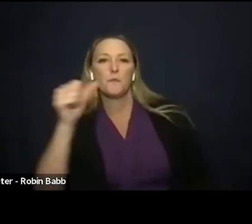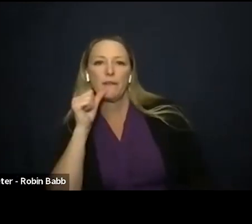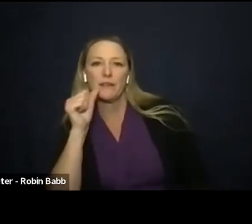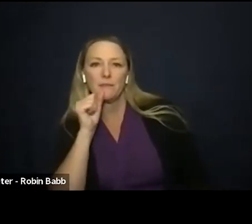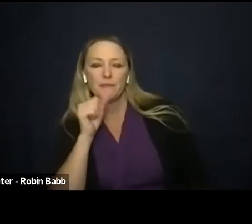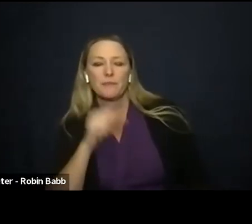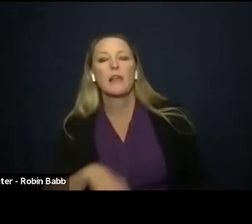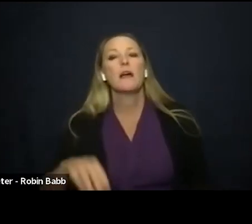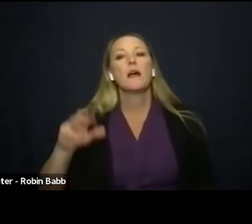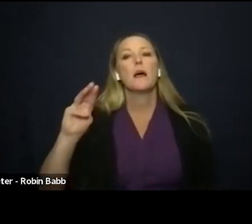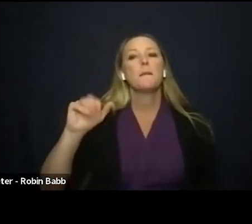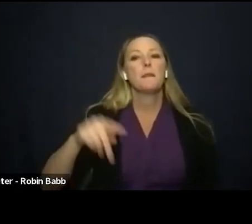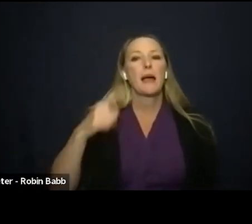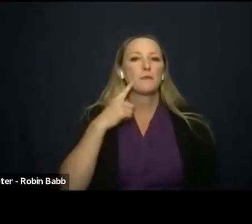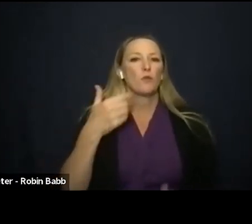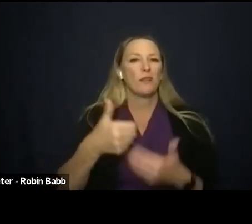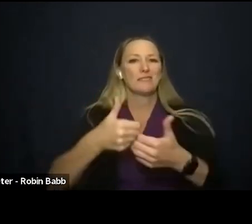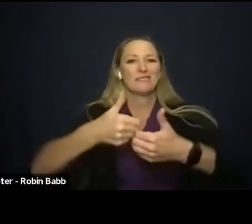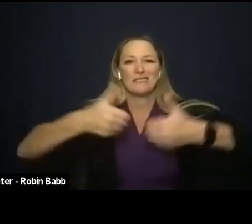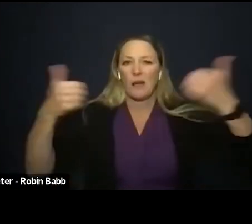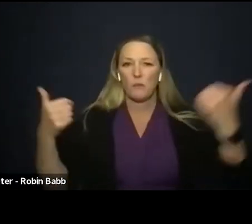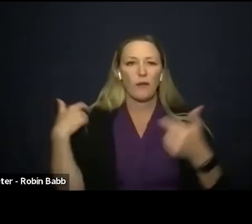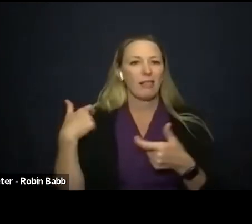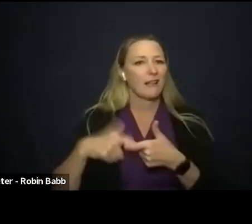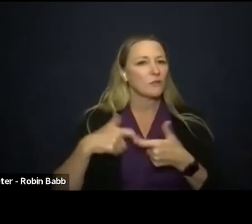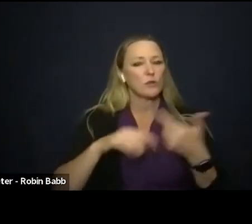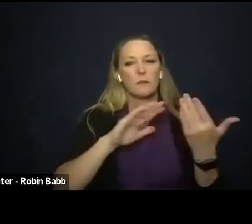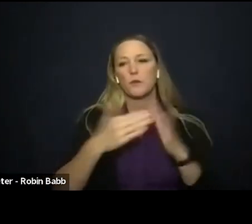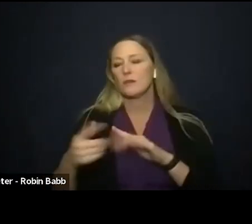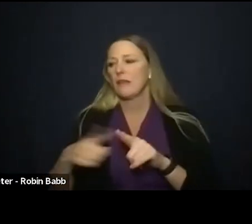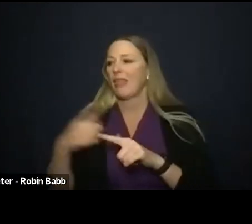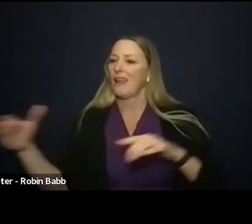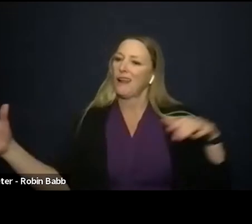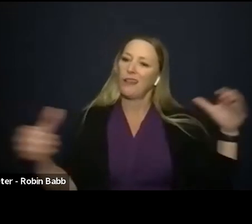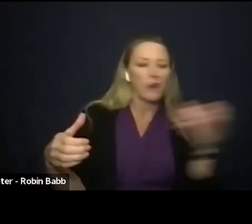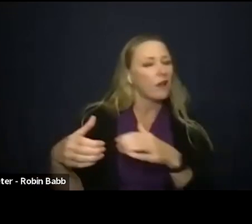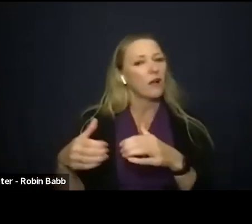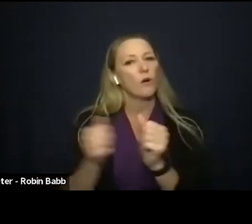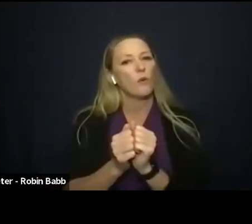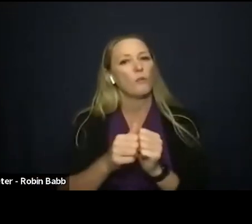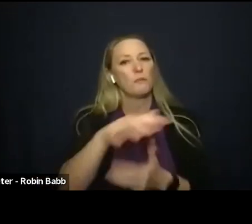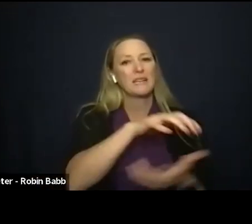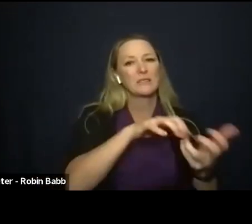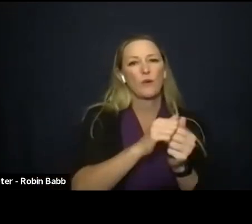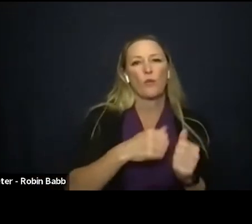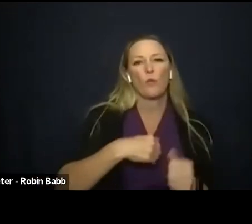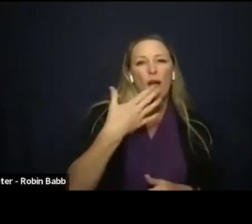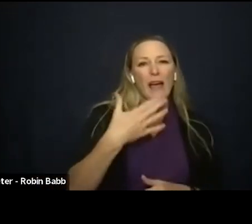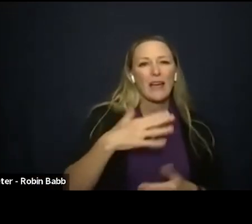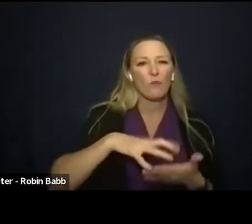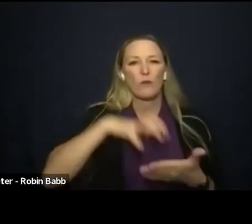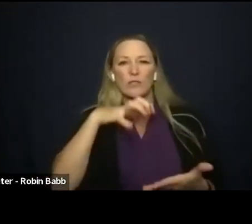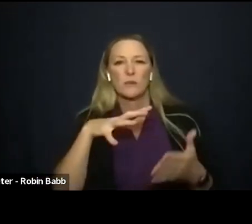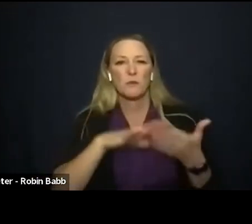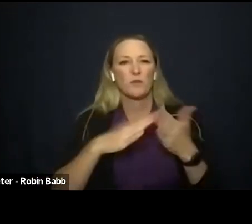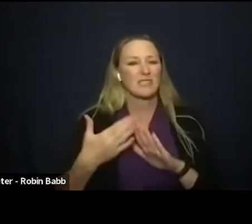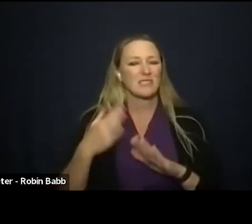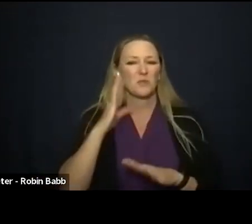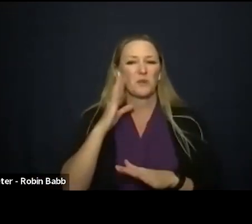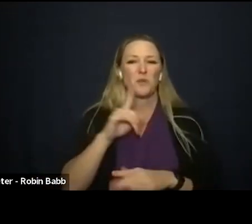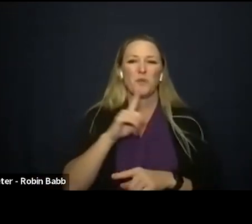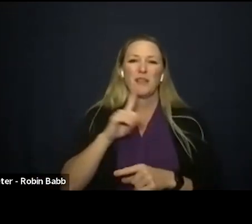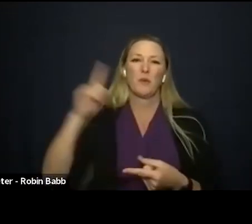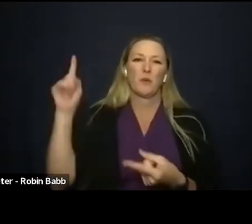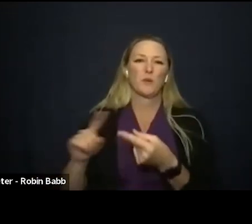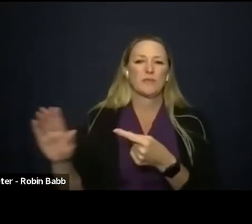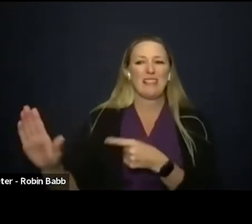split up our latino communities and combine the resulting parts with predominantly white wealthy communities dilute the voting power and the needs